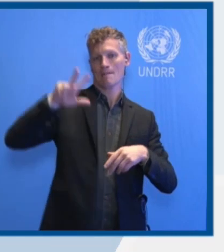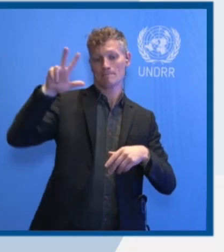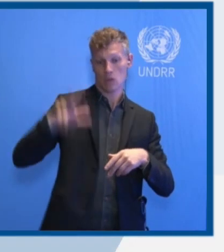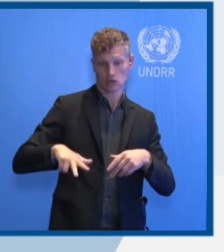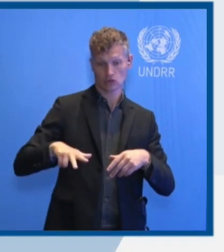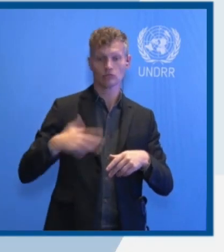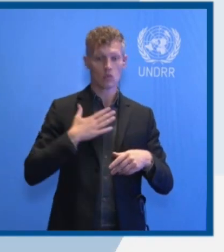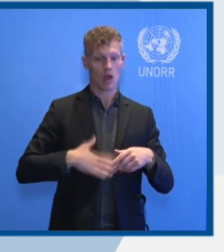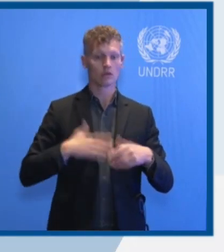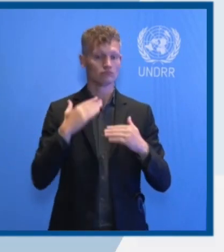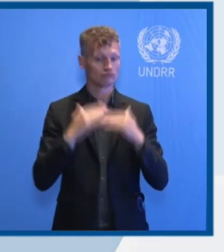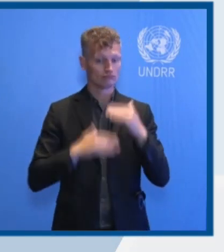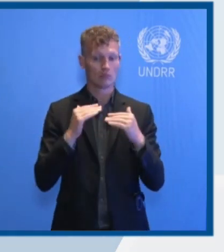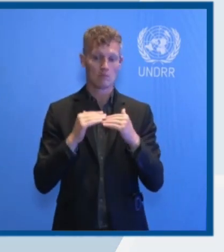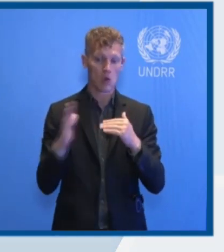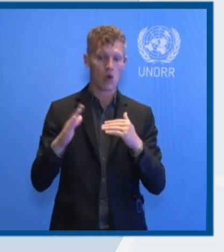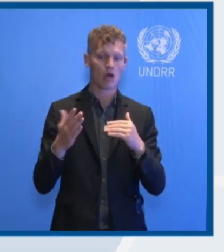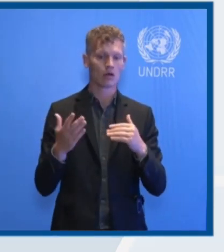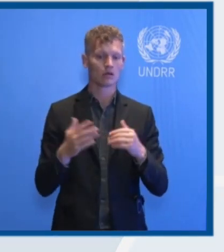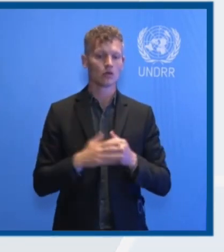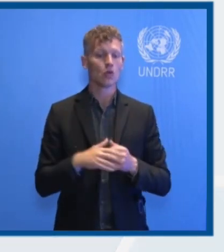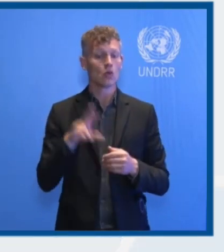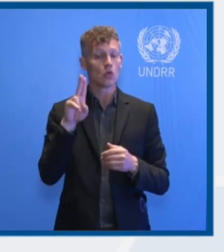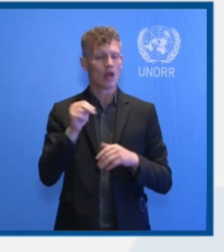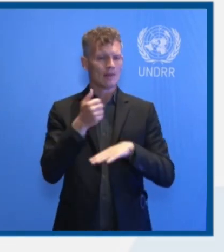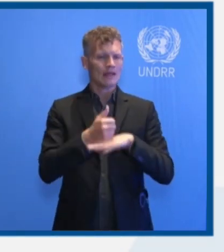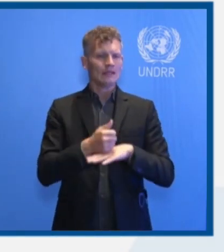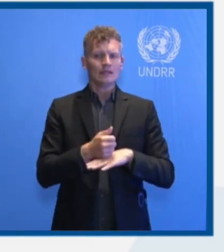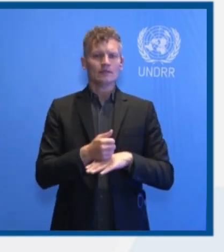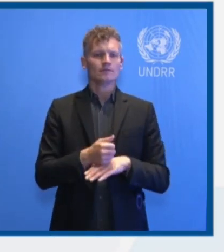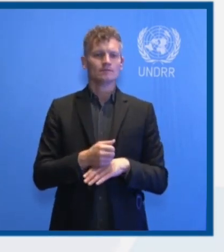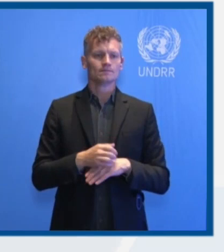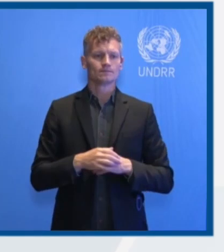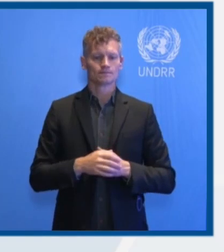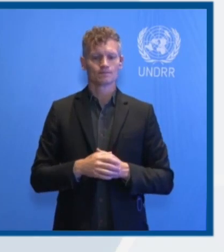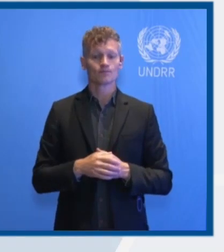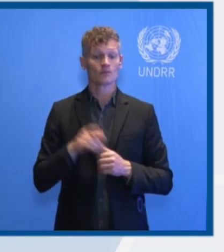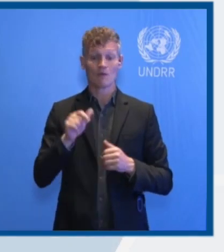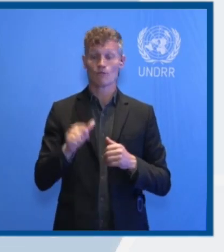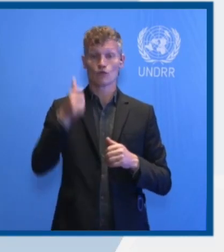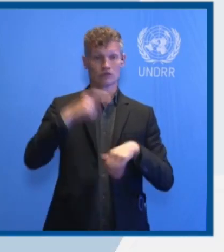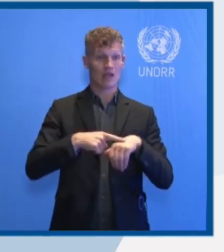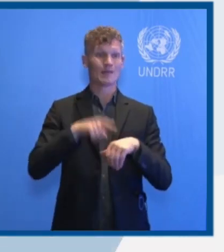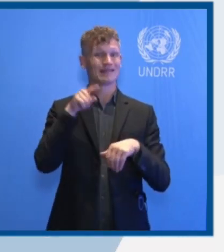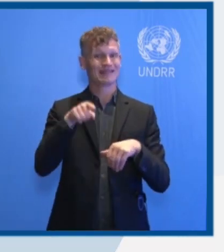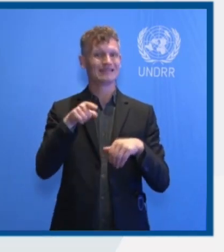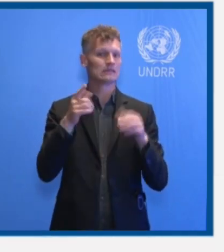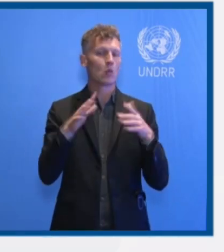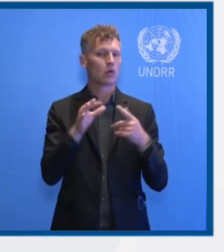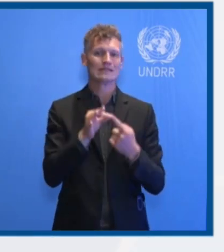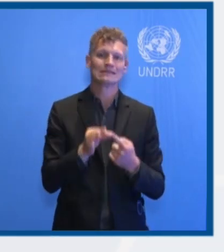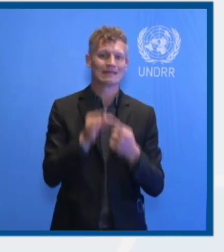agreed UN definition of nature-based solutions for the first time, and this is a significant